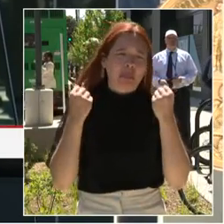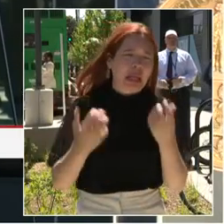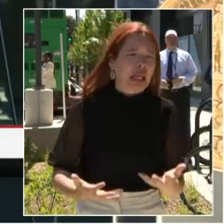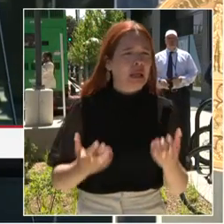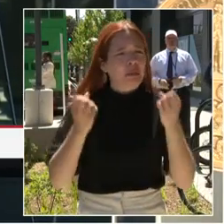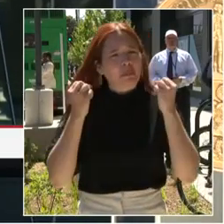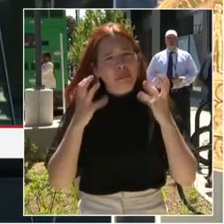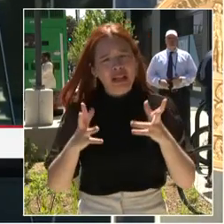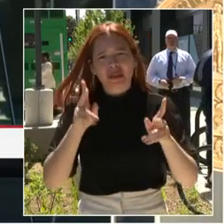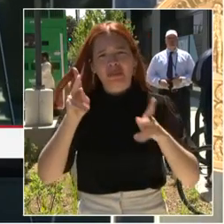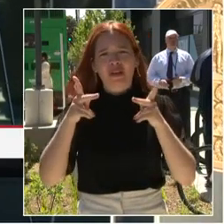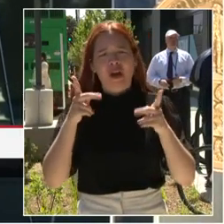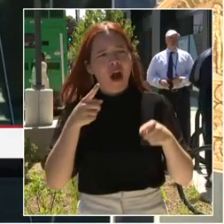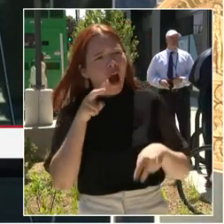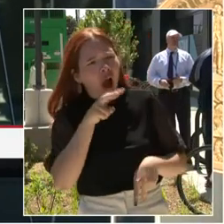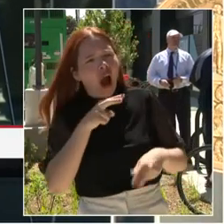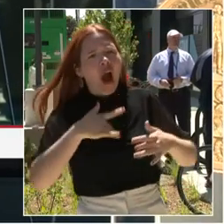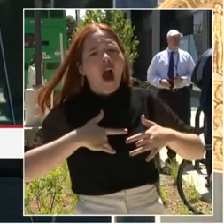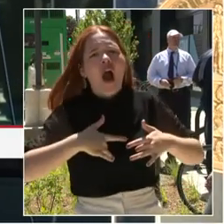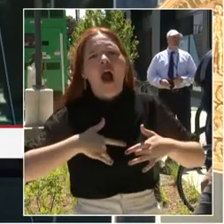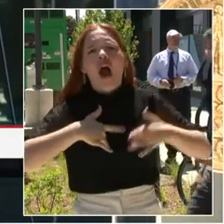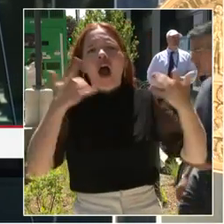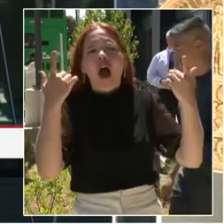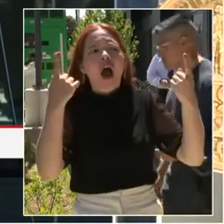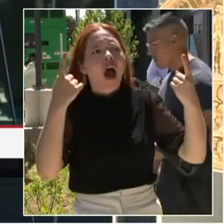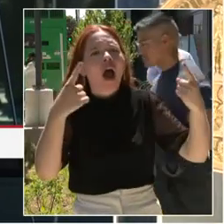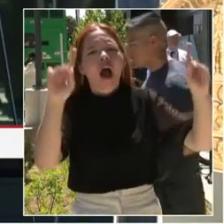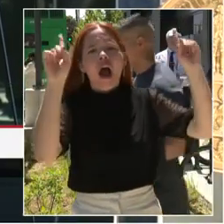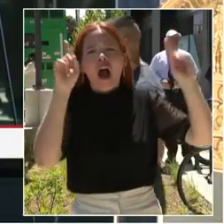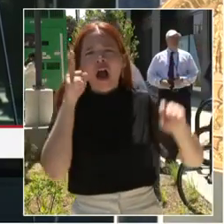this happening on behalf of